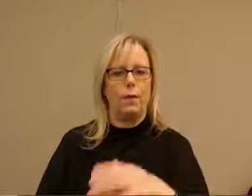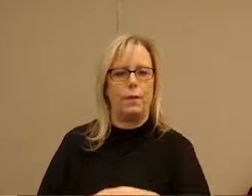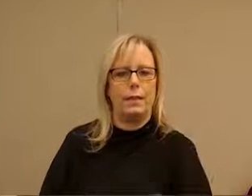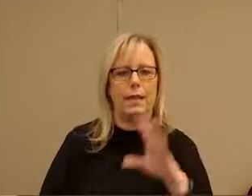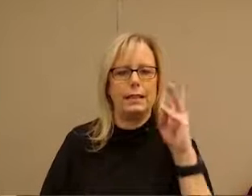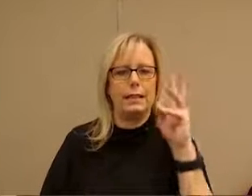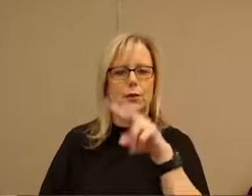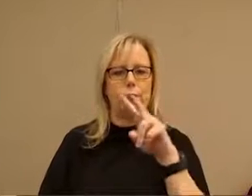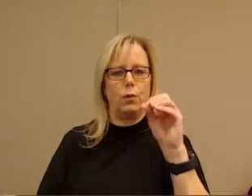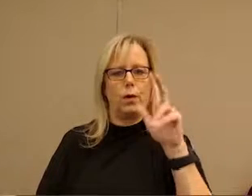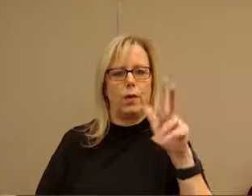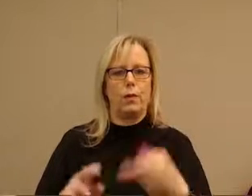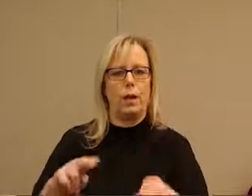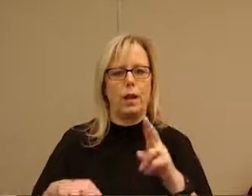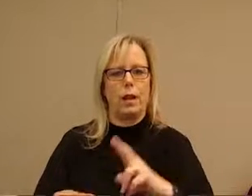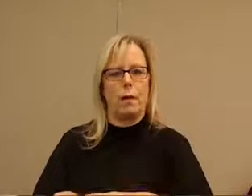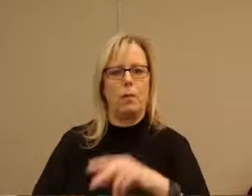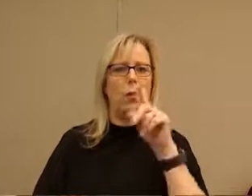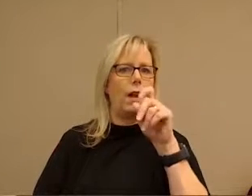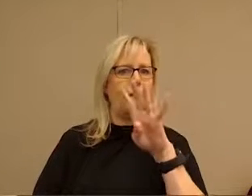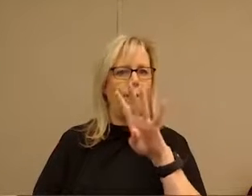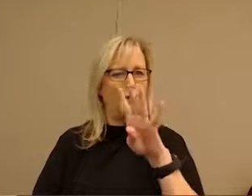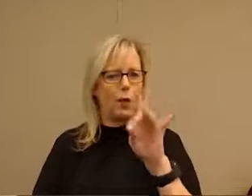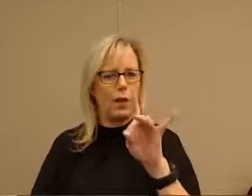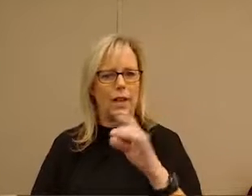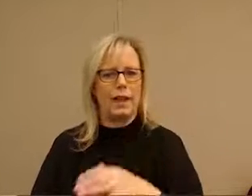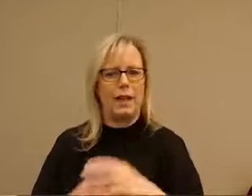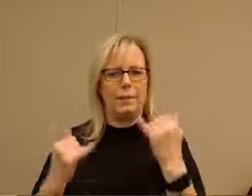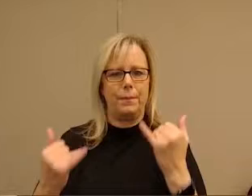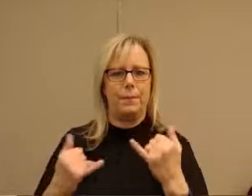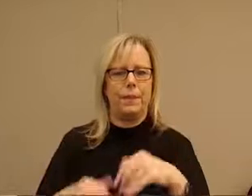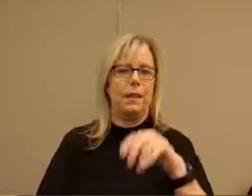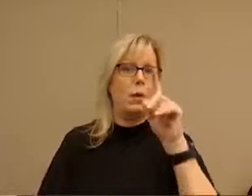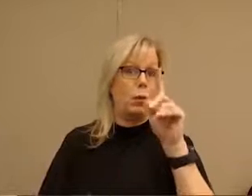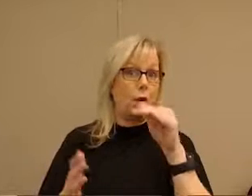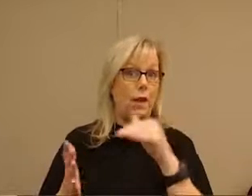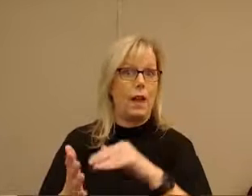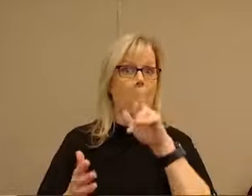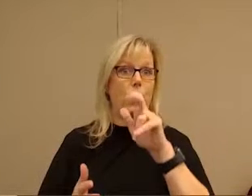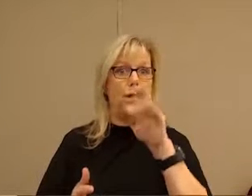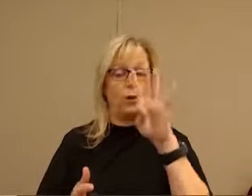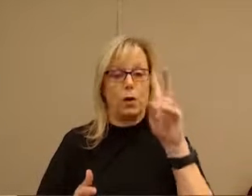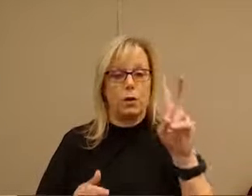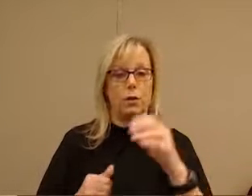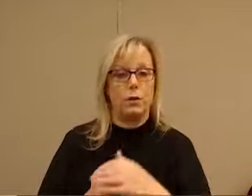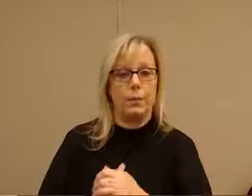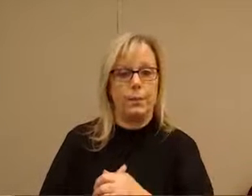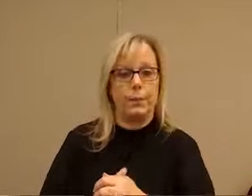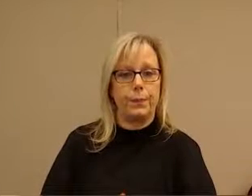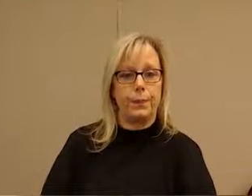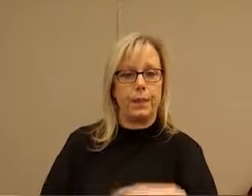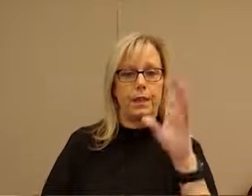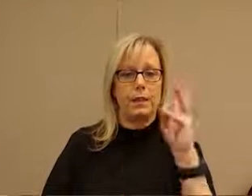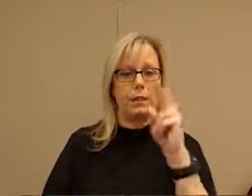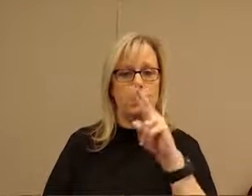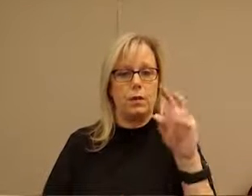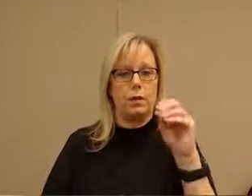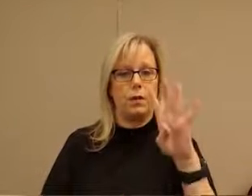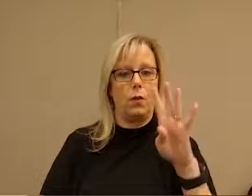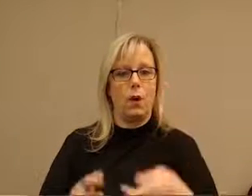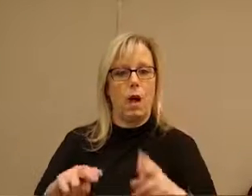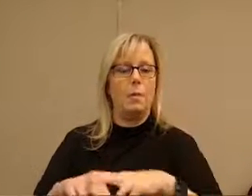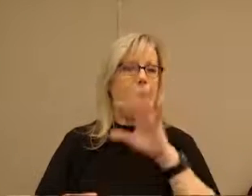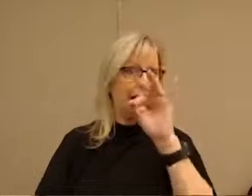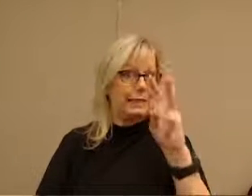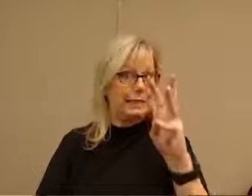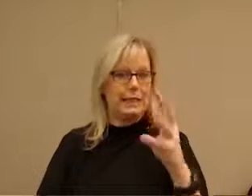1164. 62203 up 148 to 1342.